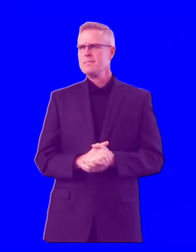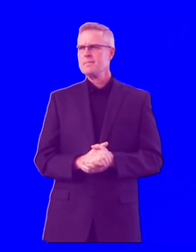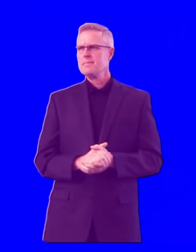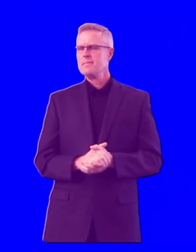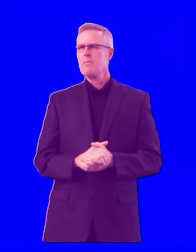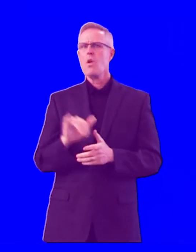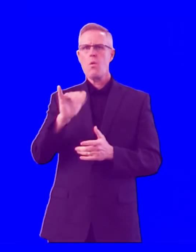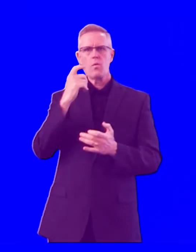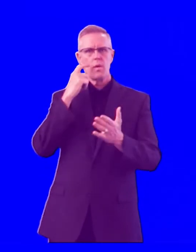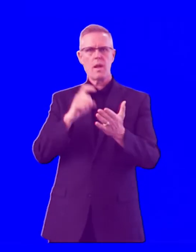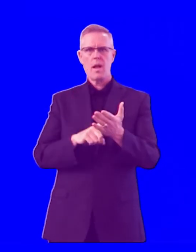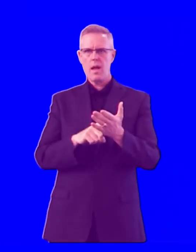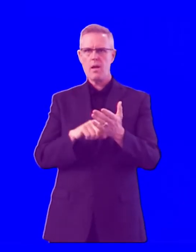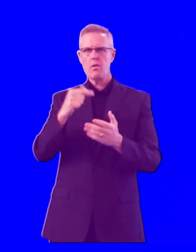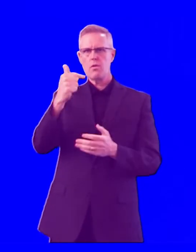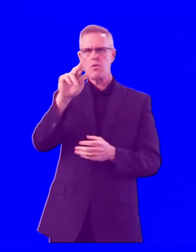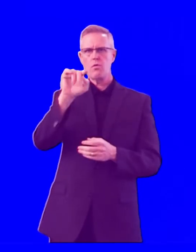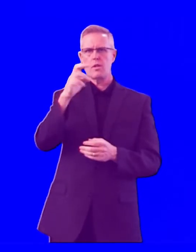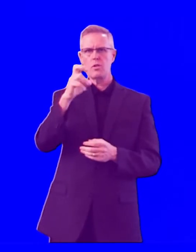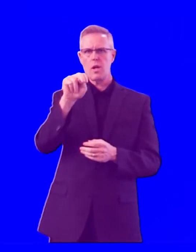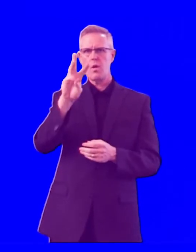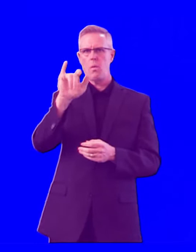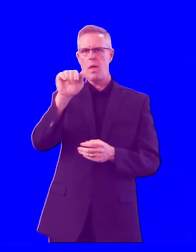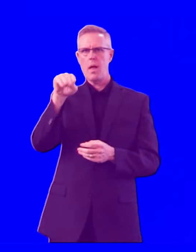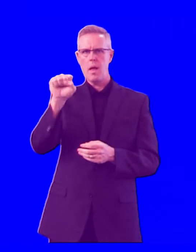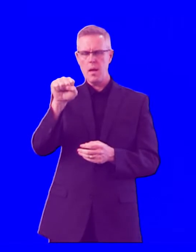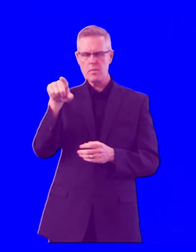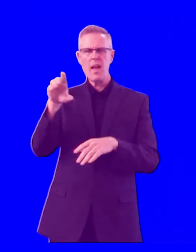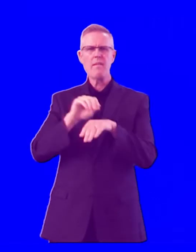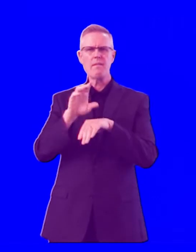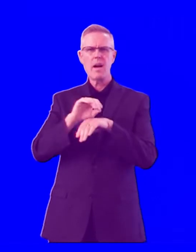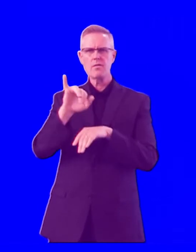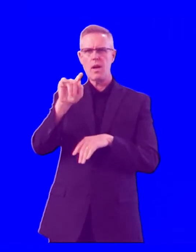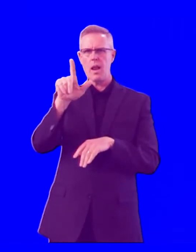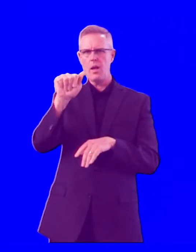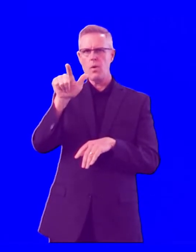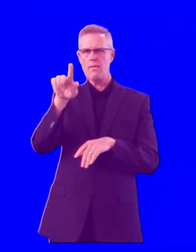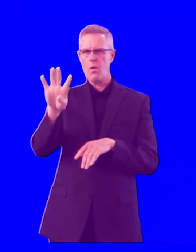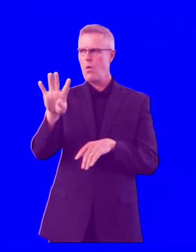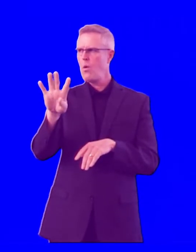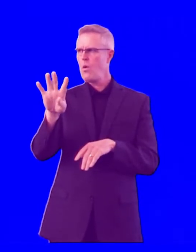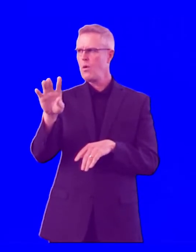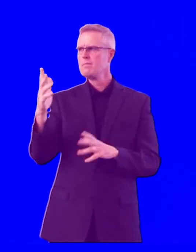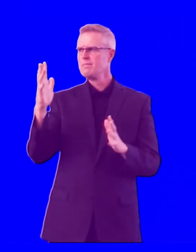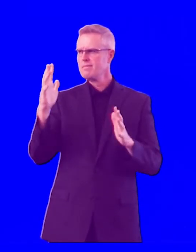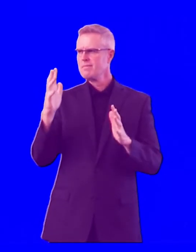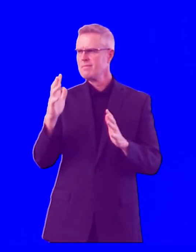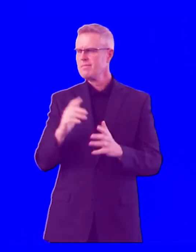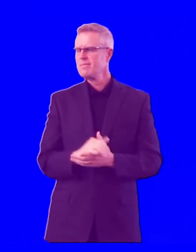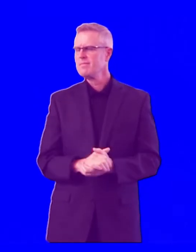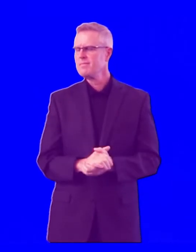I'd also like to recognize Gretchen Williams, who's been an advisor for ITLA 24, and